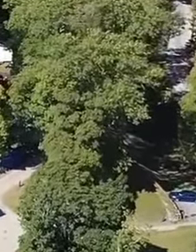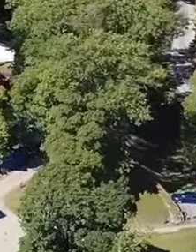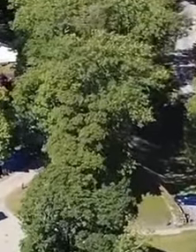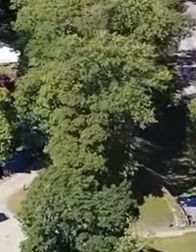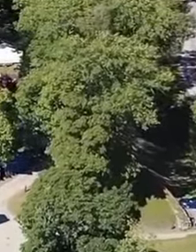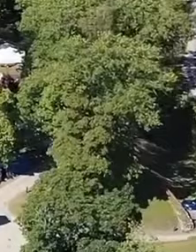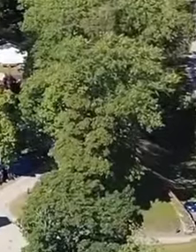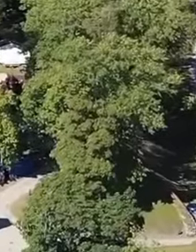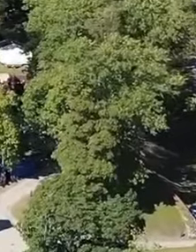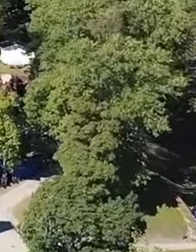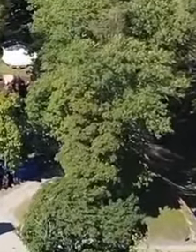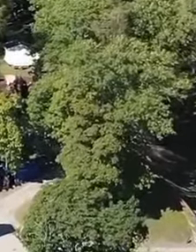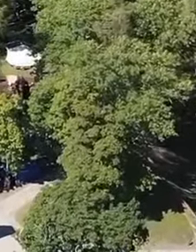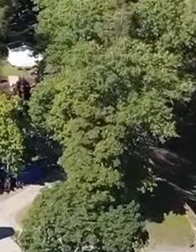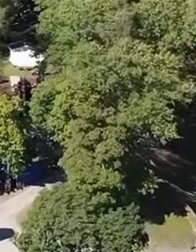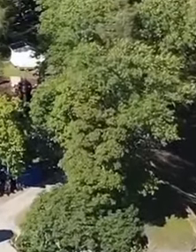Tere!